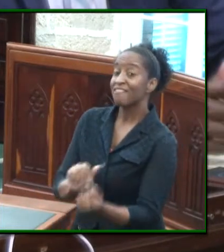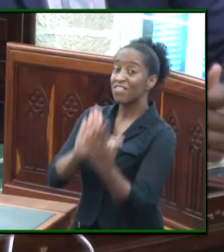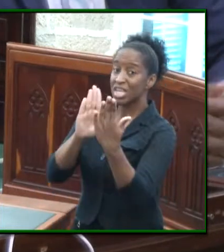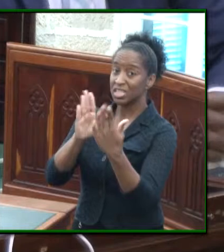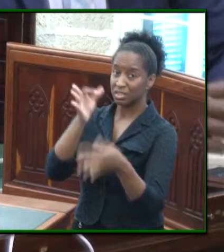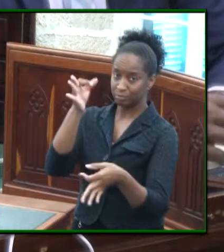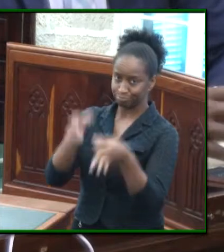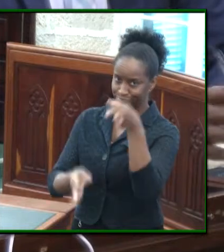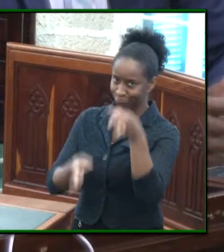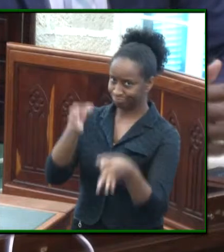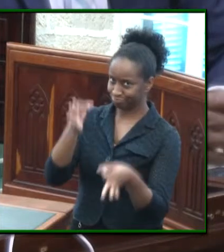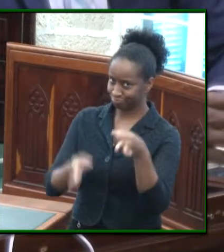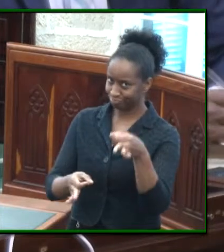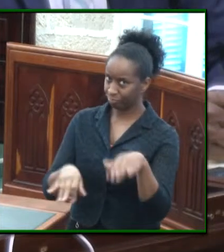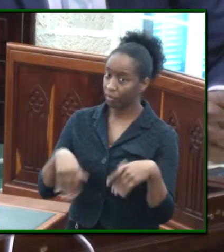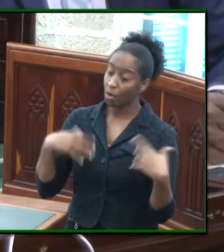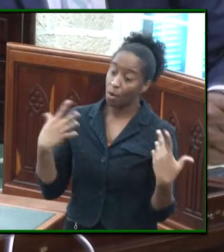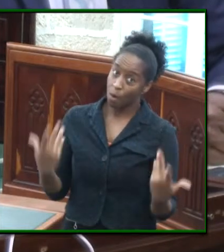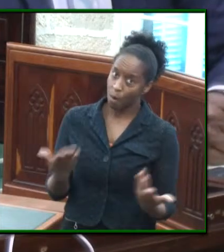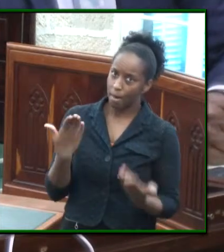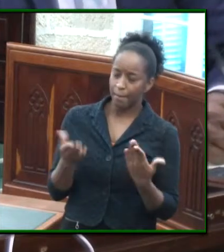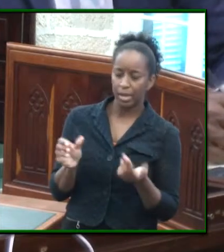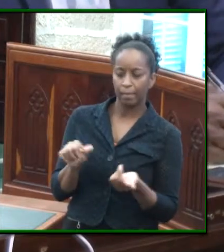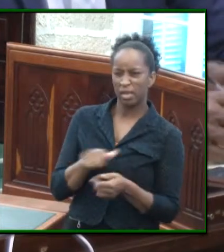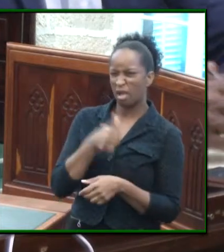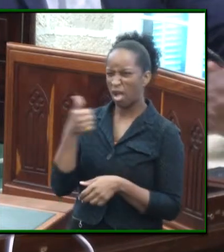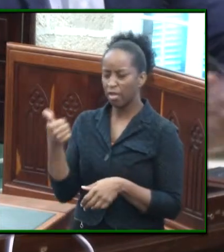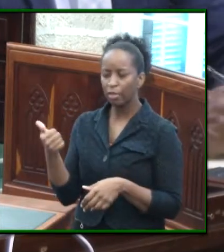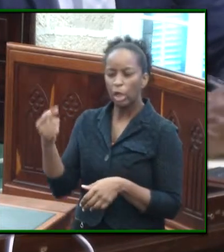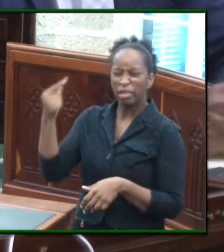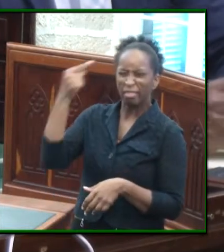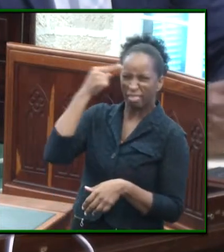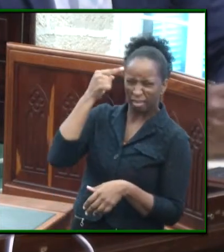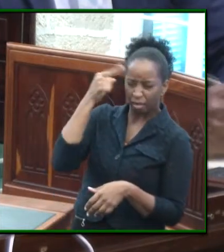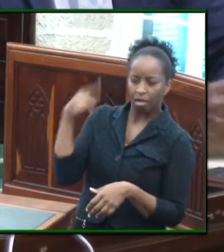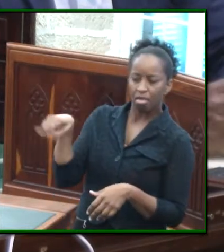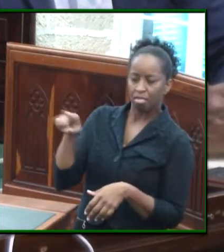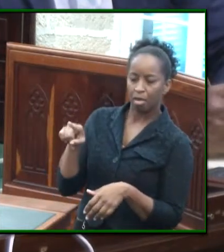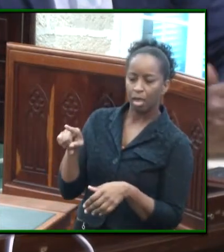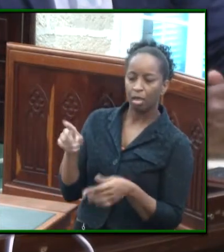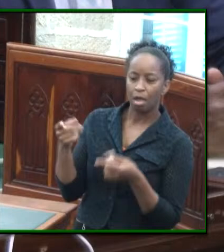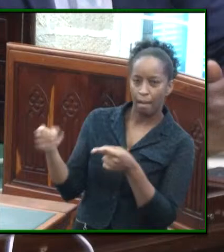offenses. And then, of course, there's the matter of the